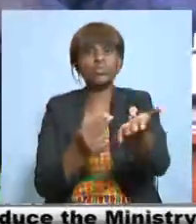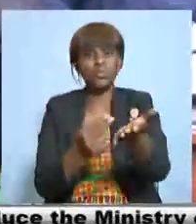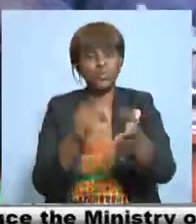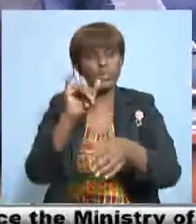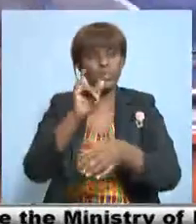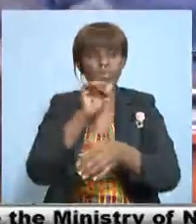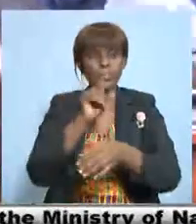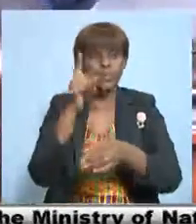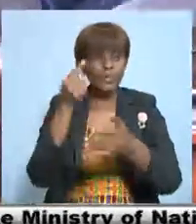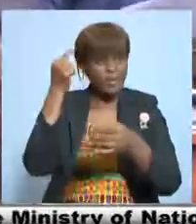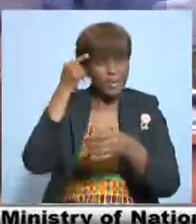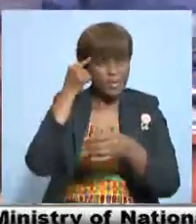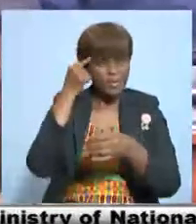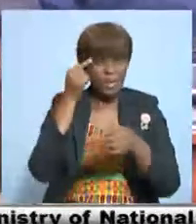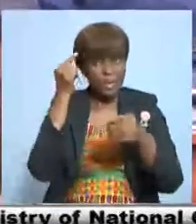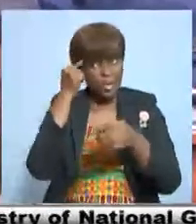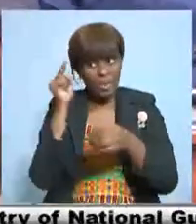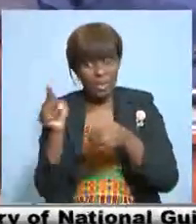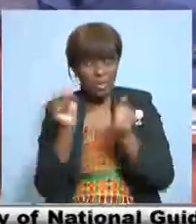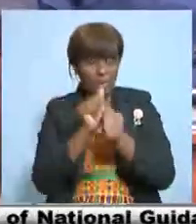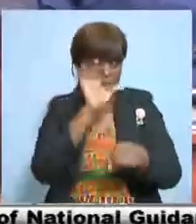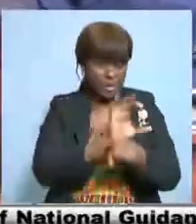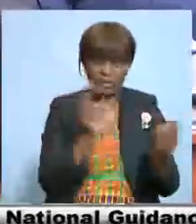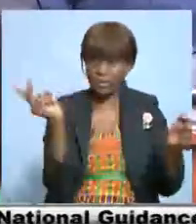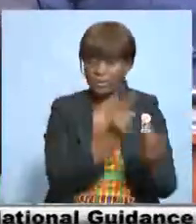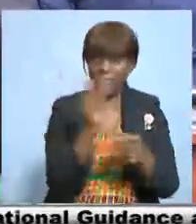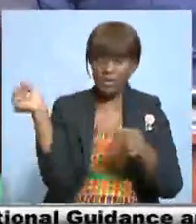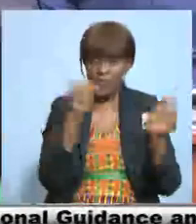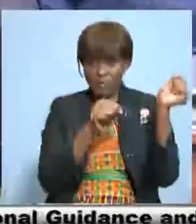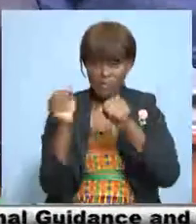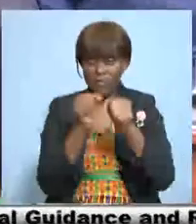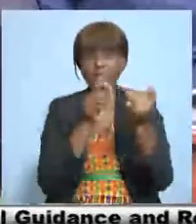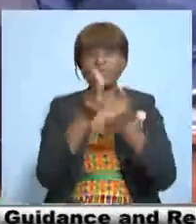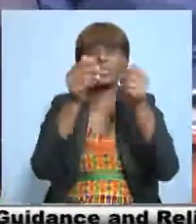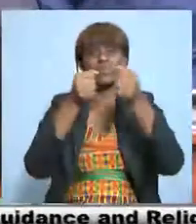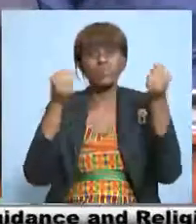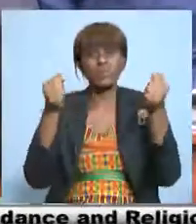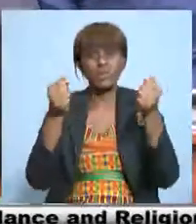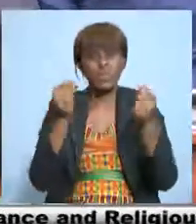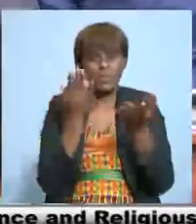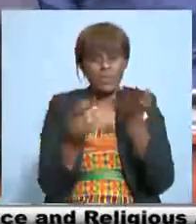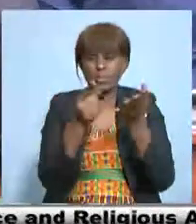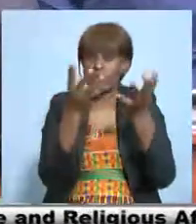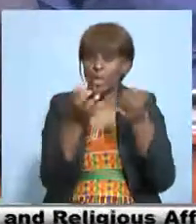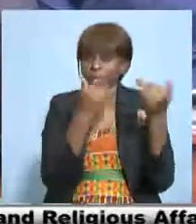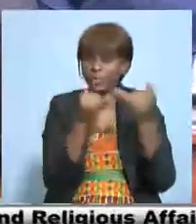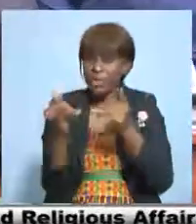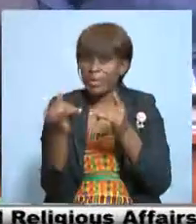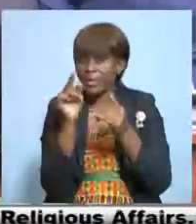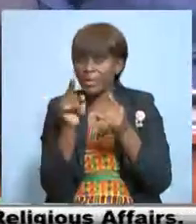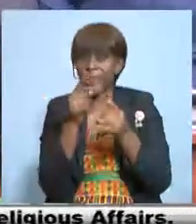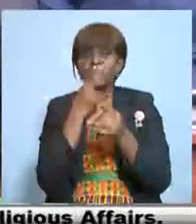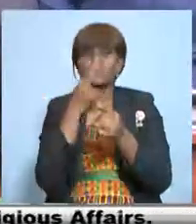that government and the church have been fighting in the newspapers. Unless we want to play deaf